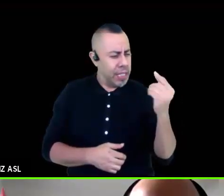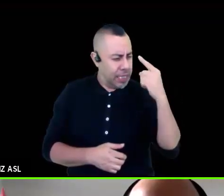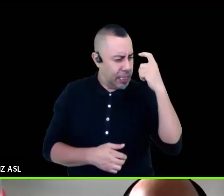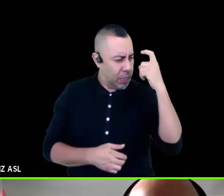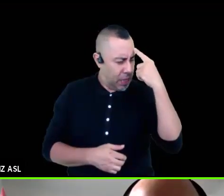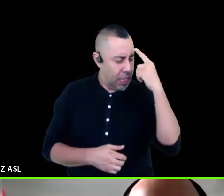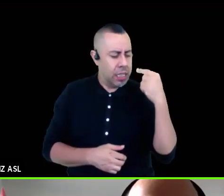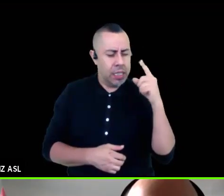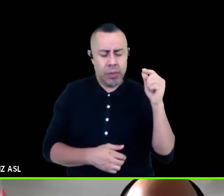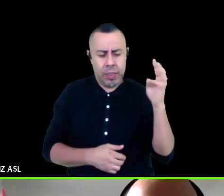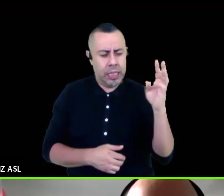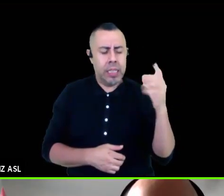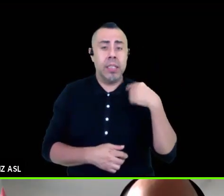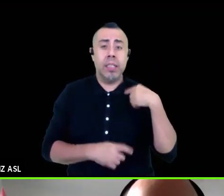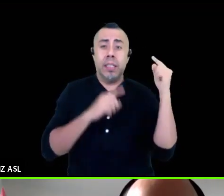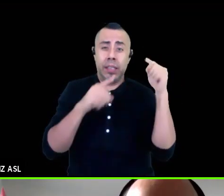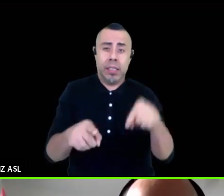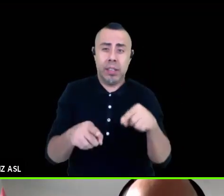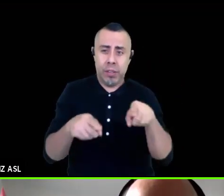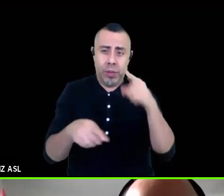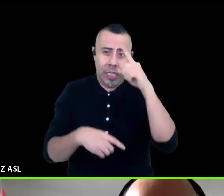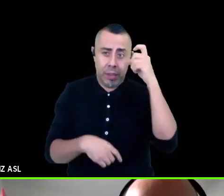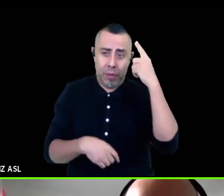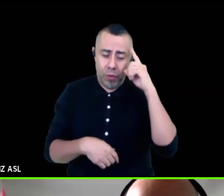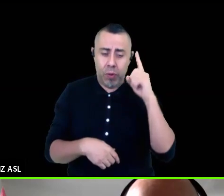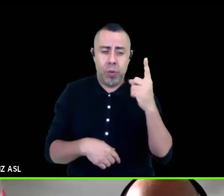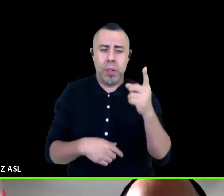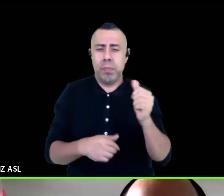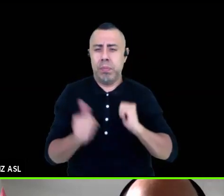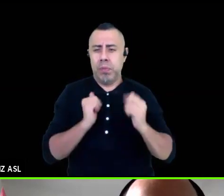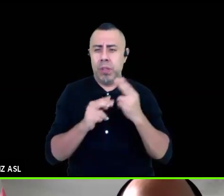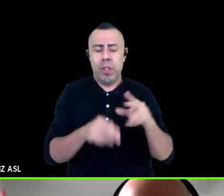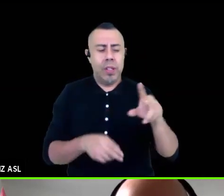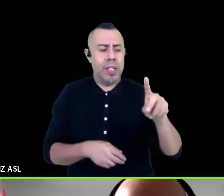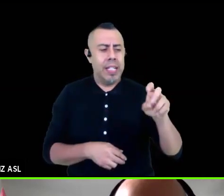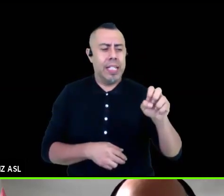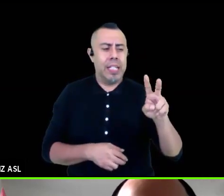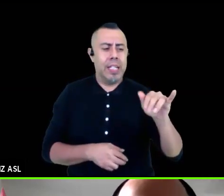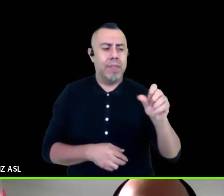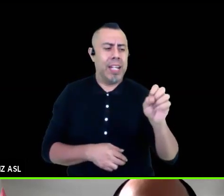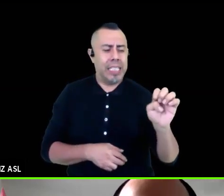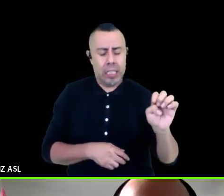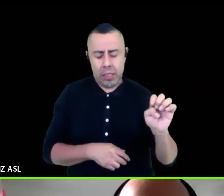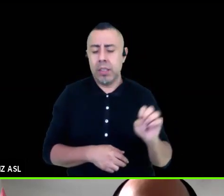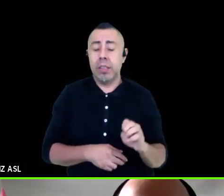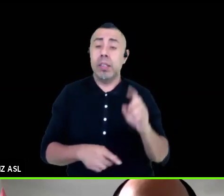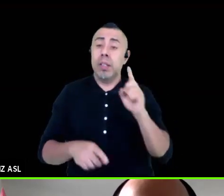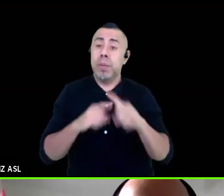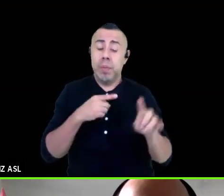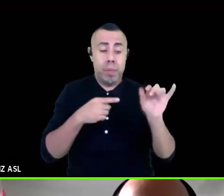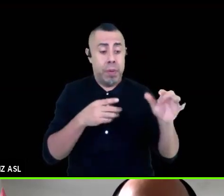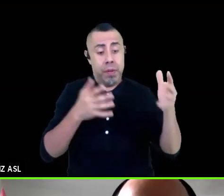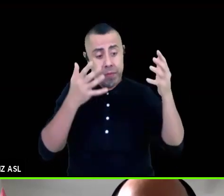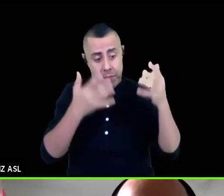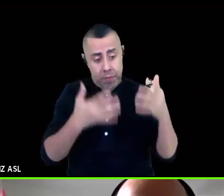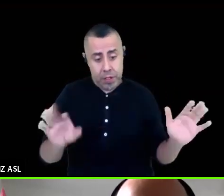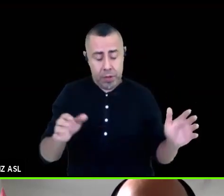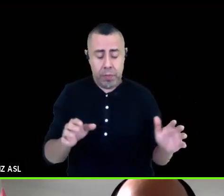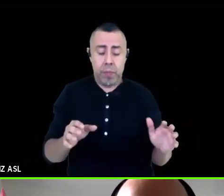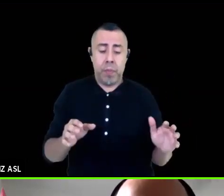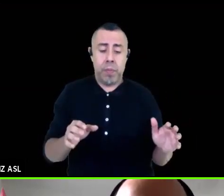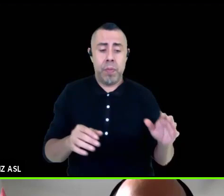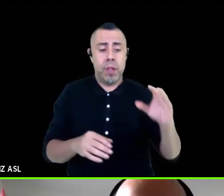together for the devised piece that everyone did. But then coming out of that, Clay had